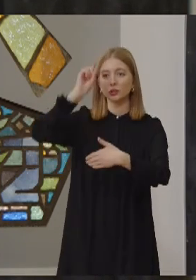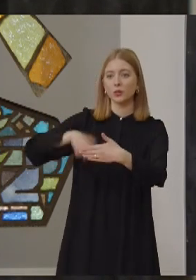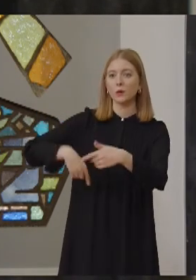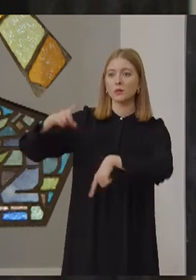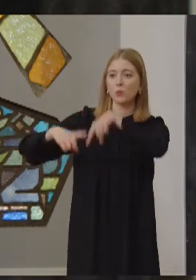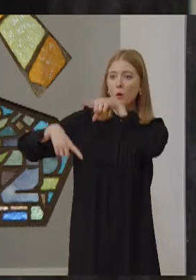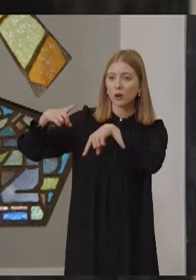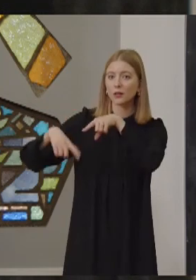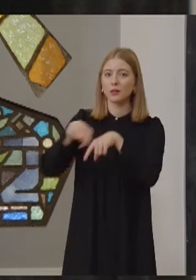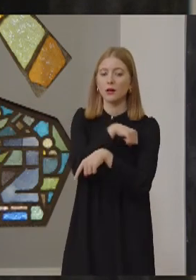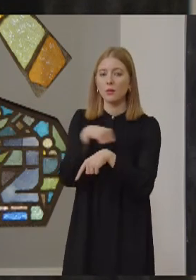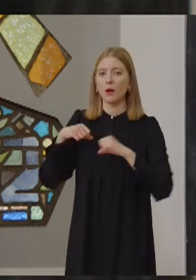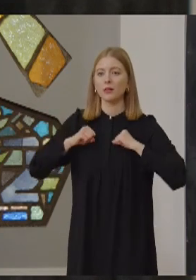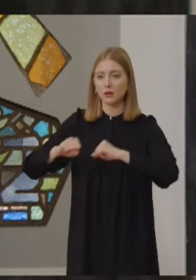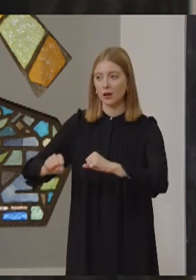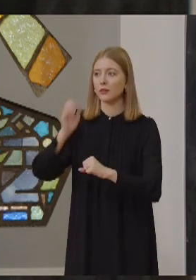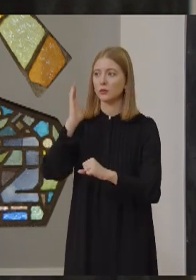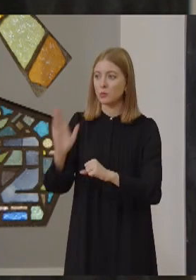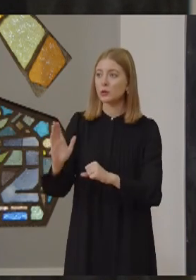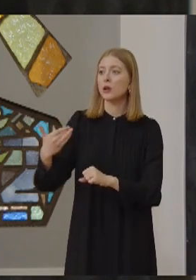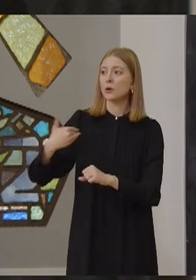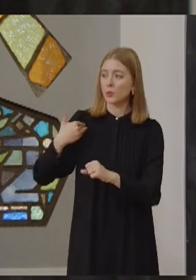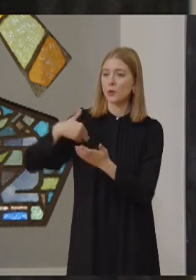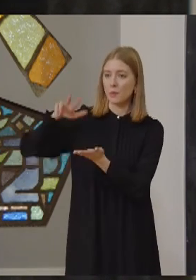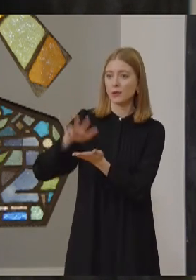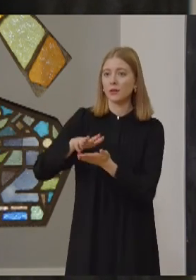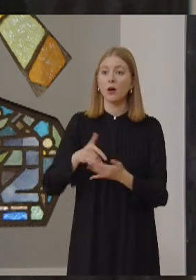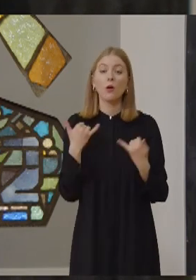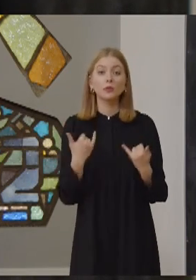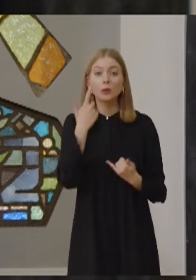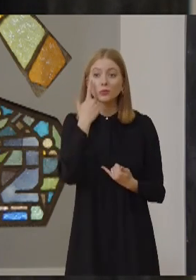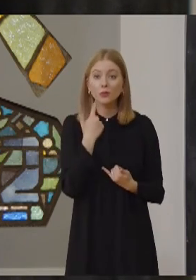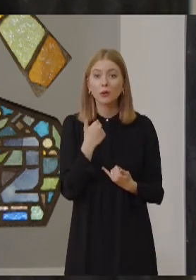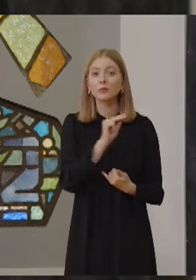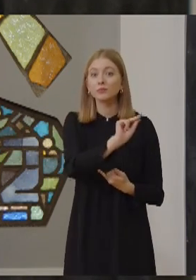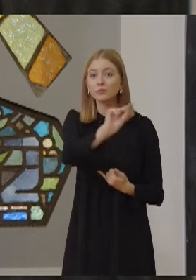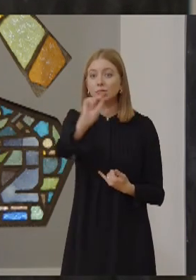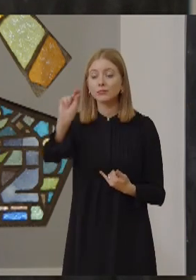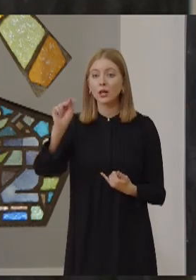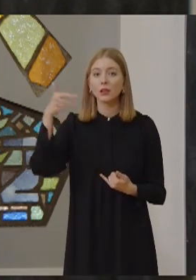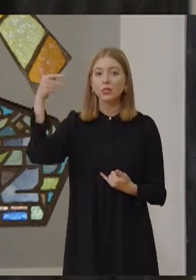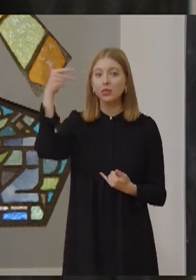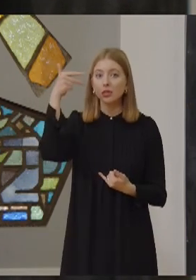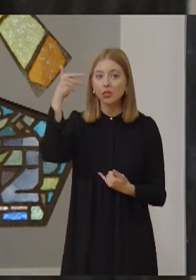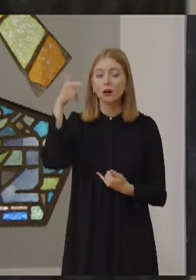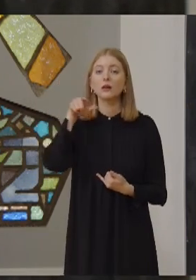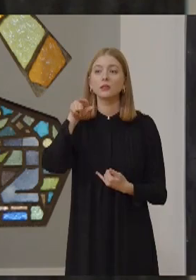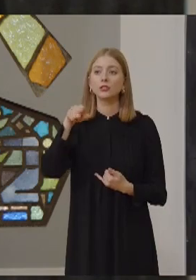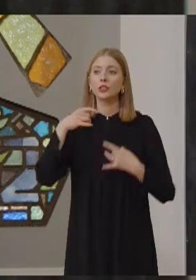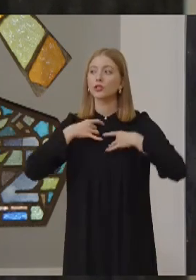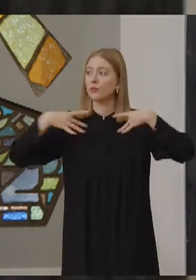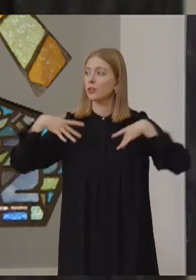and we will have political will and courage to do that. I want to remind you all that